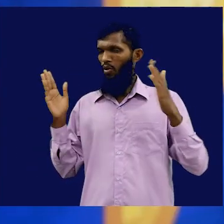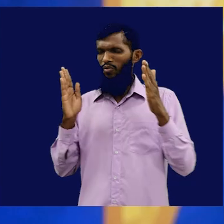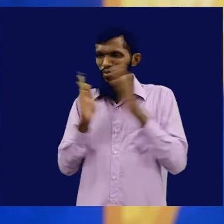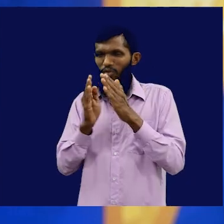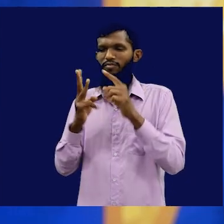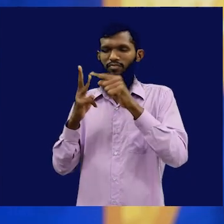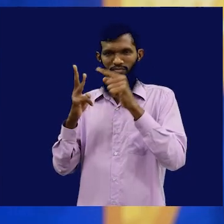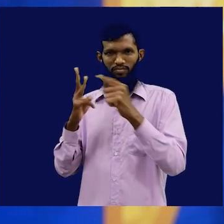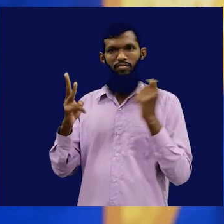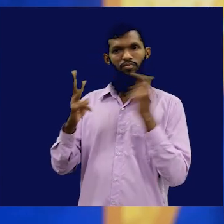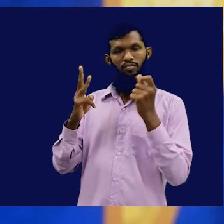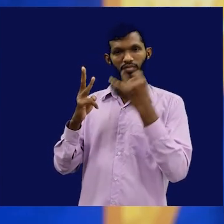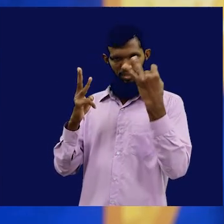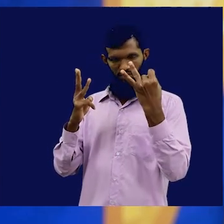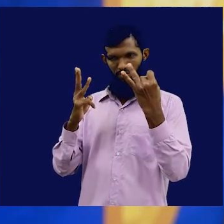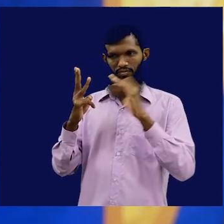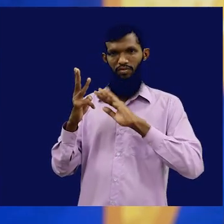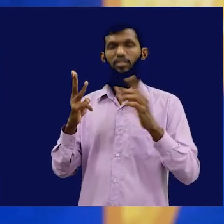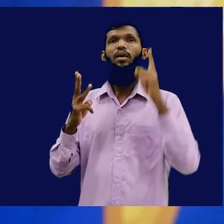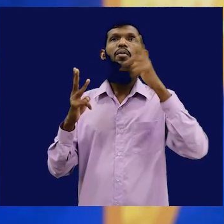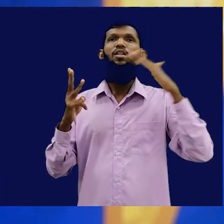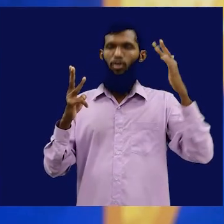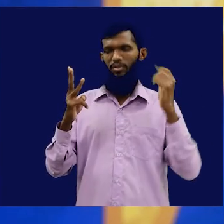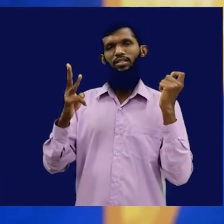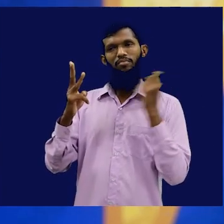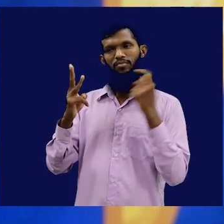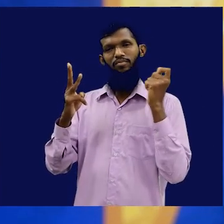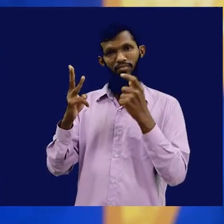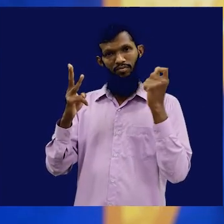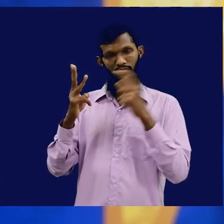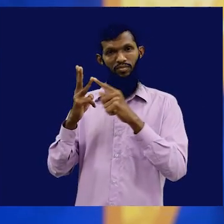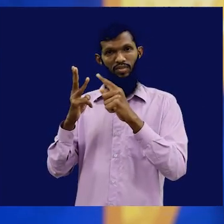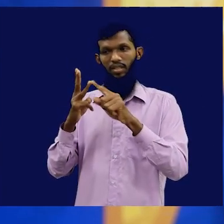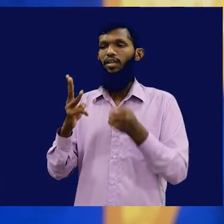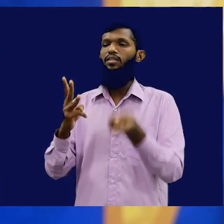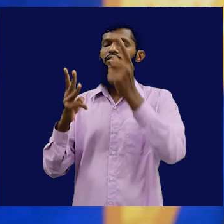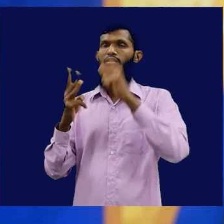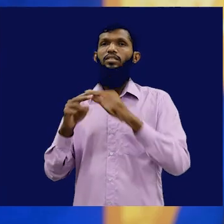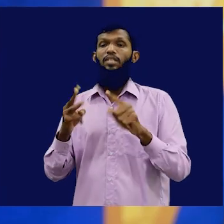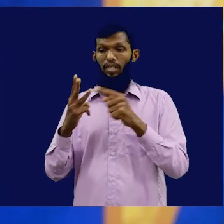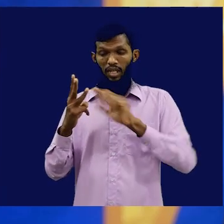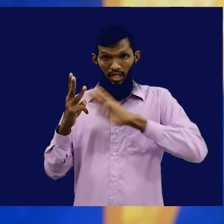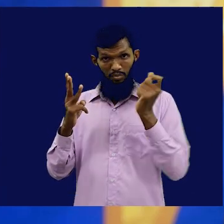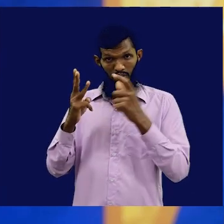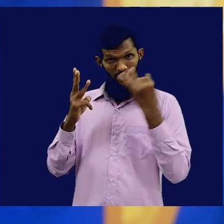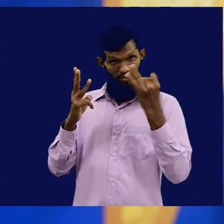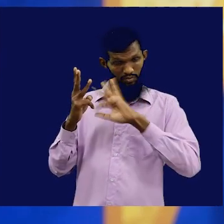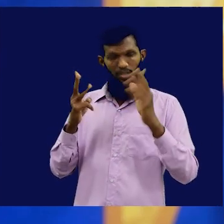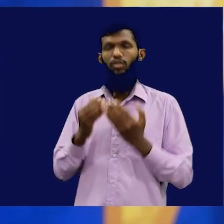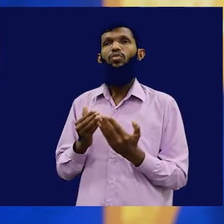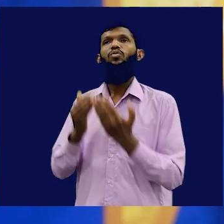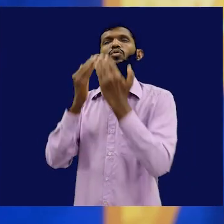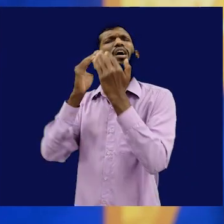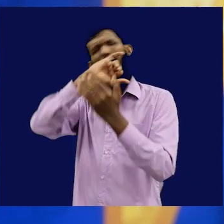is the smallest Jamra, throw seven pebbles, reciting Takbir for each pebble, and then you can make